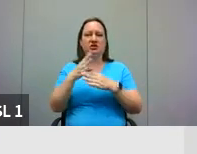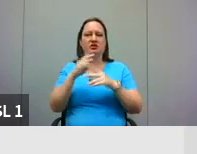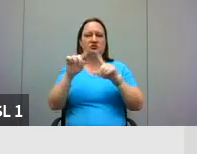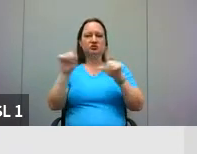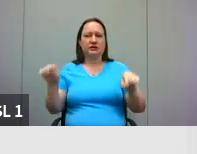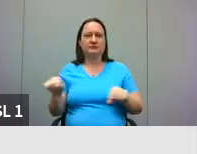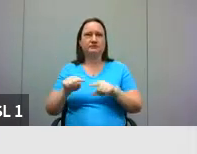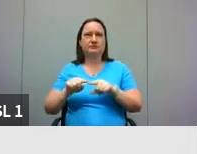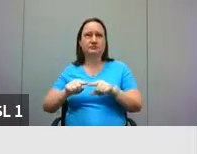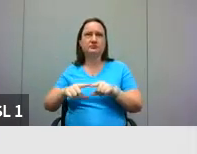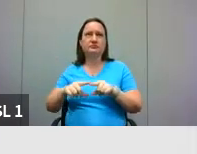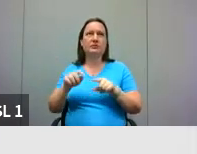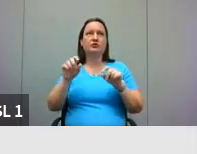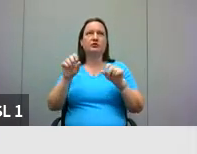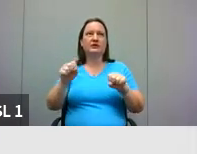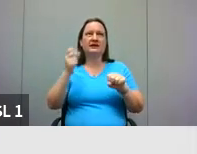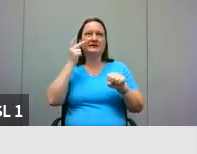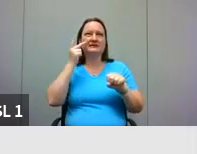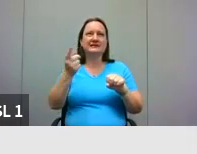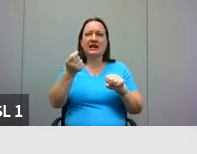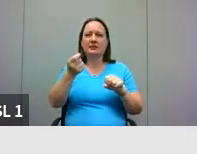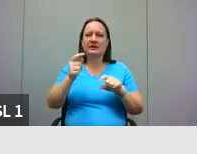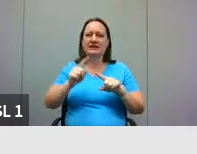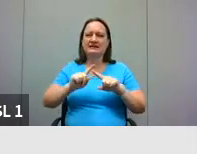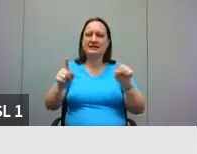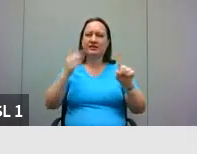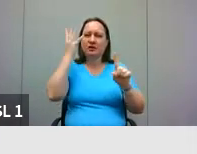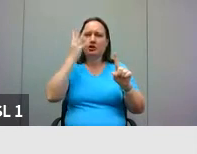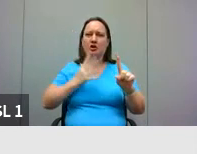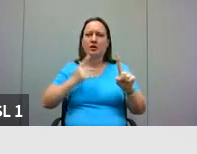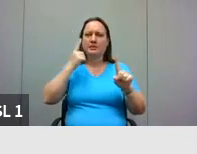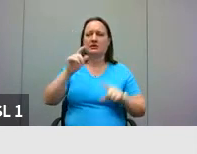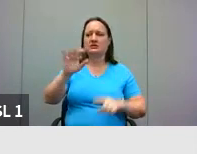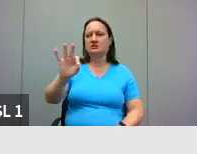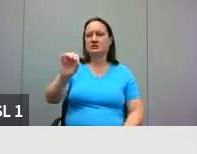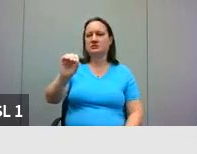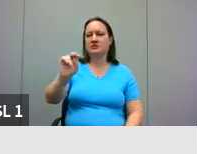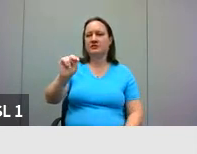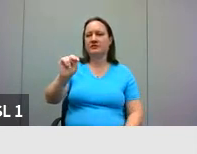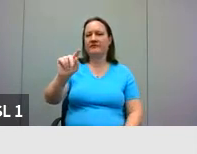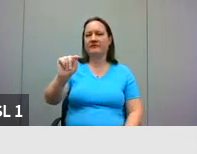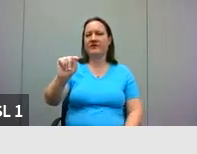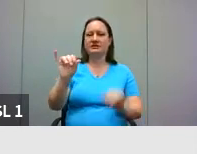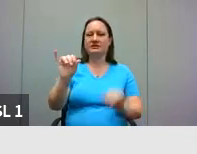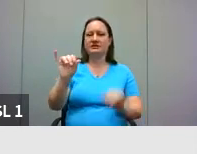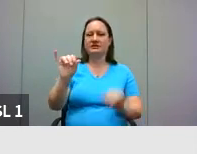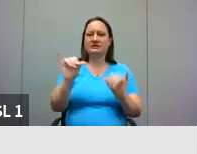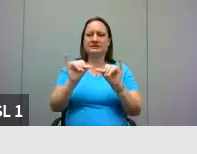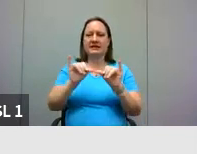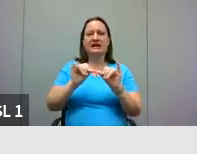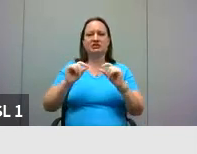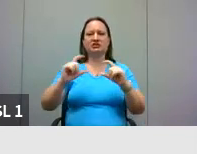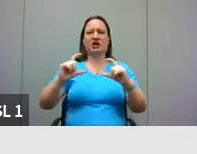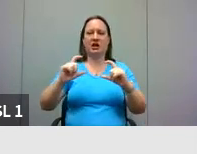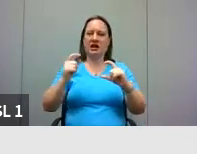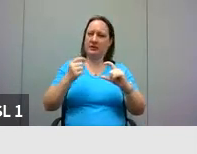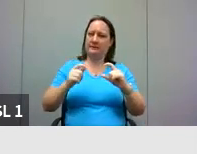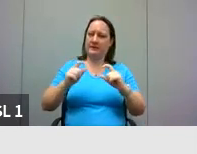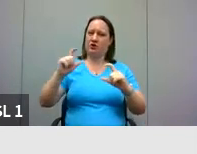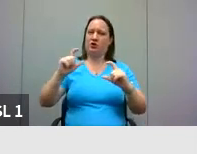they are a larger font size. They are a larger font size, and the articles are listed at